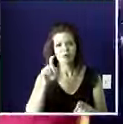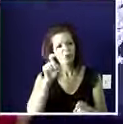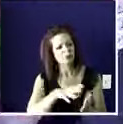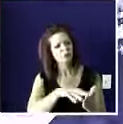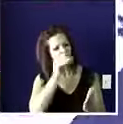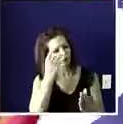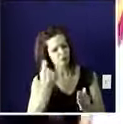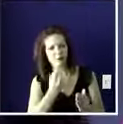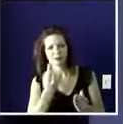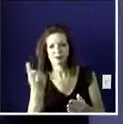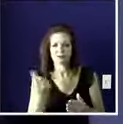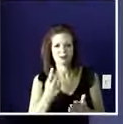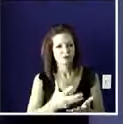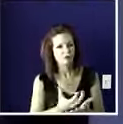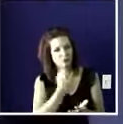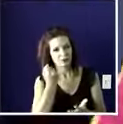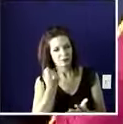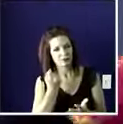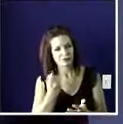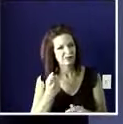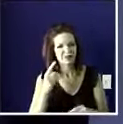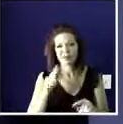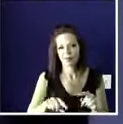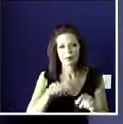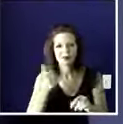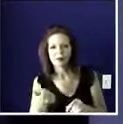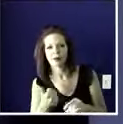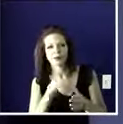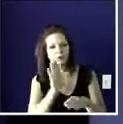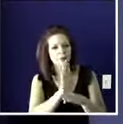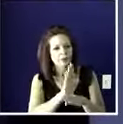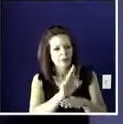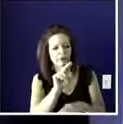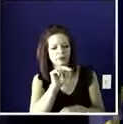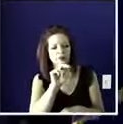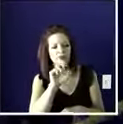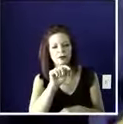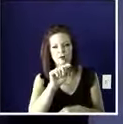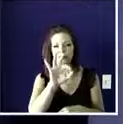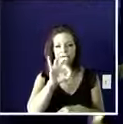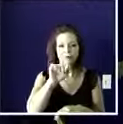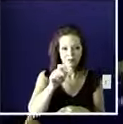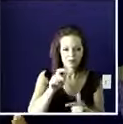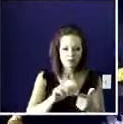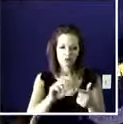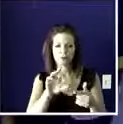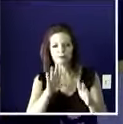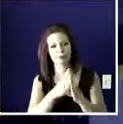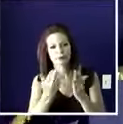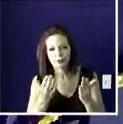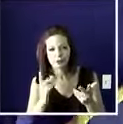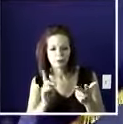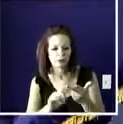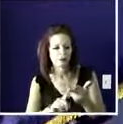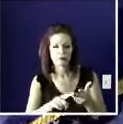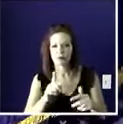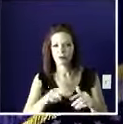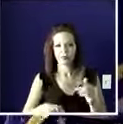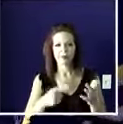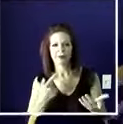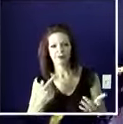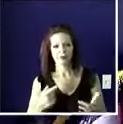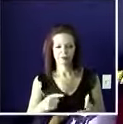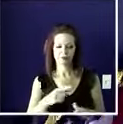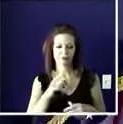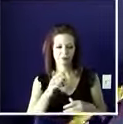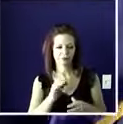gained. And it cannot be another docu-series on Netflix, another chapter in a textbook. It cannot be the novelty of this